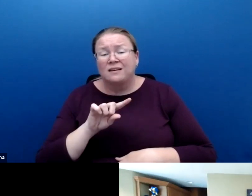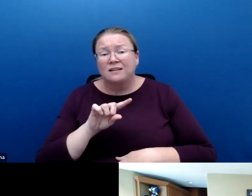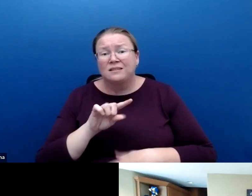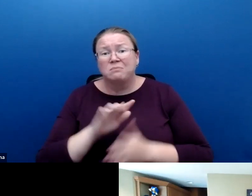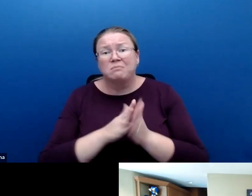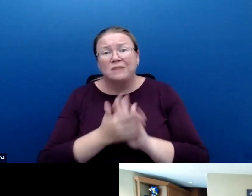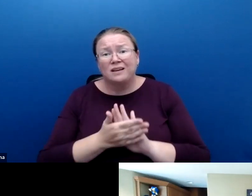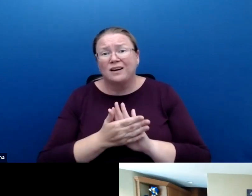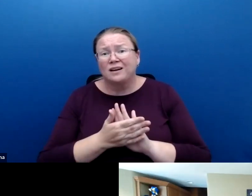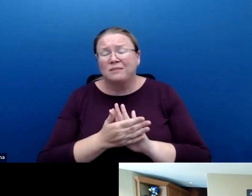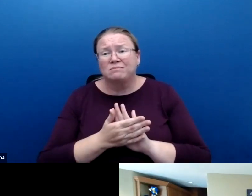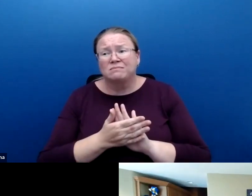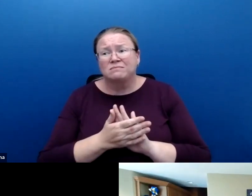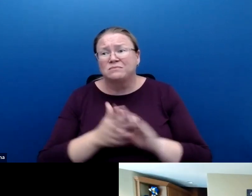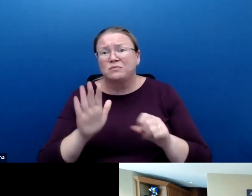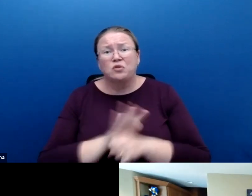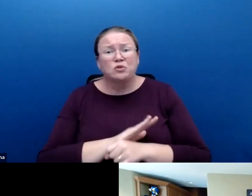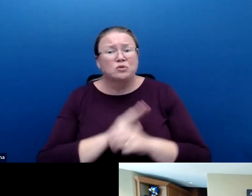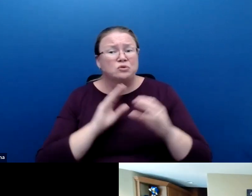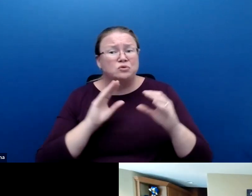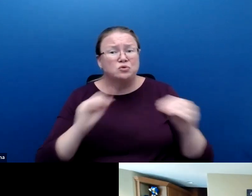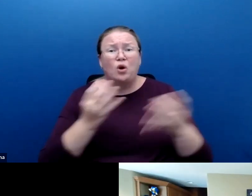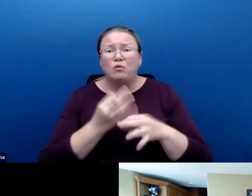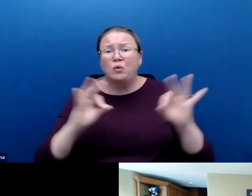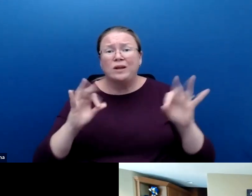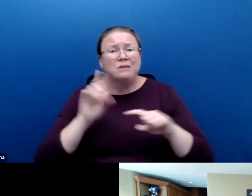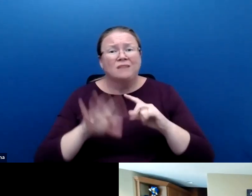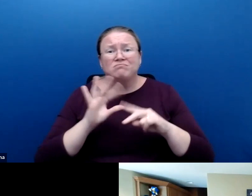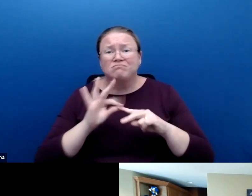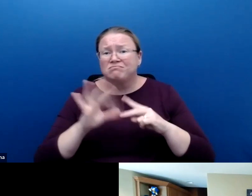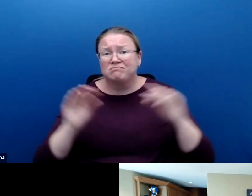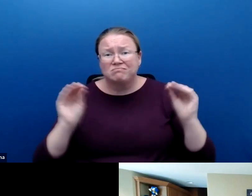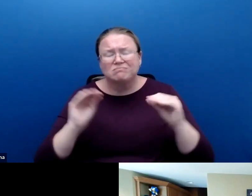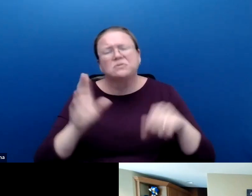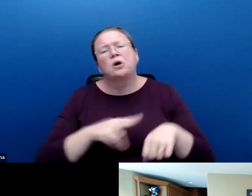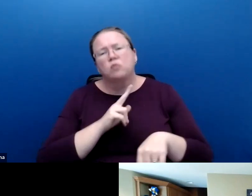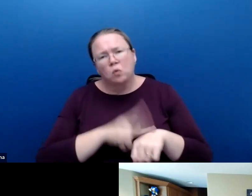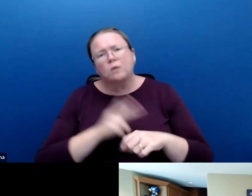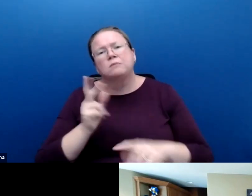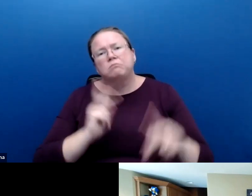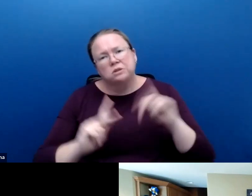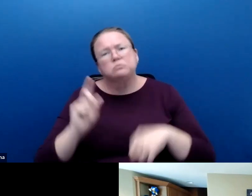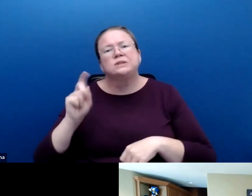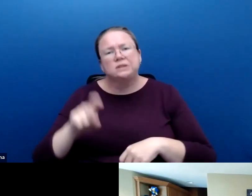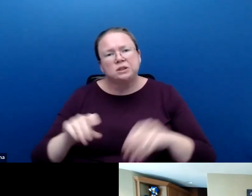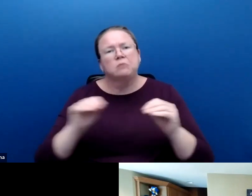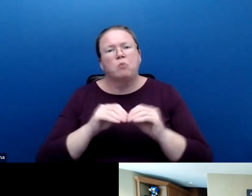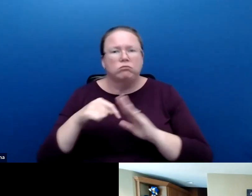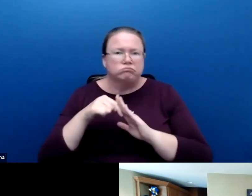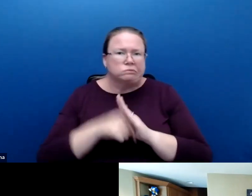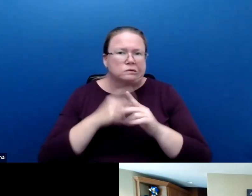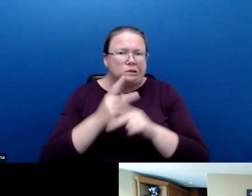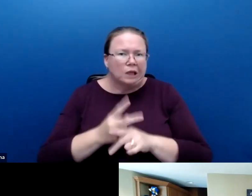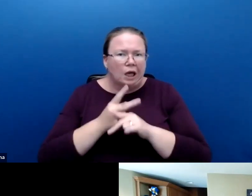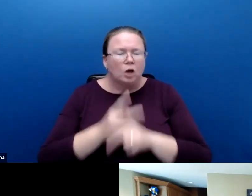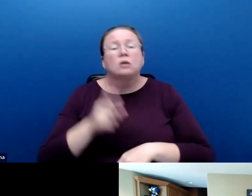just a complete lack of freedom to make choices. Of course, there are people that need more intense care, but we